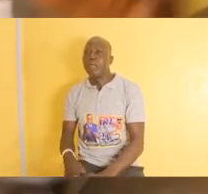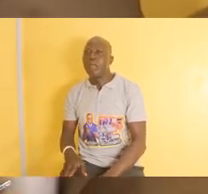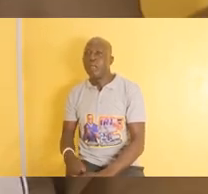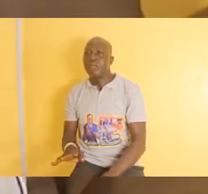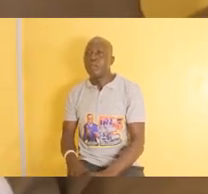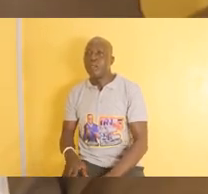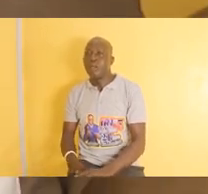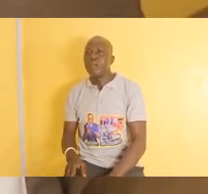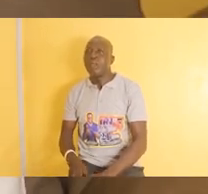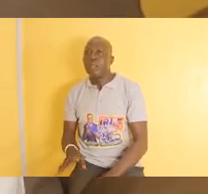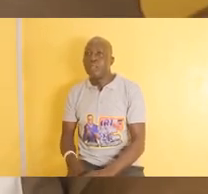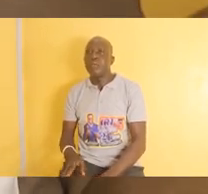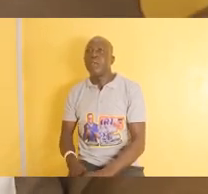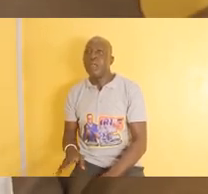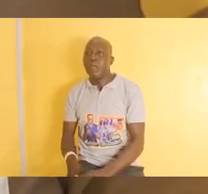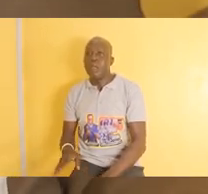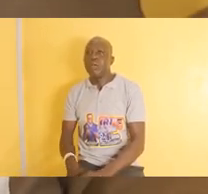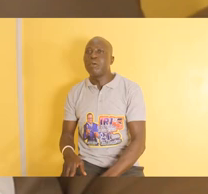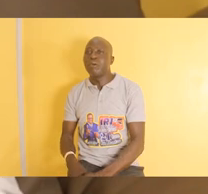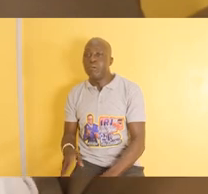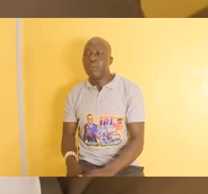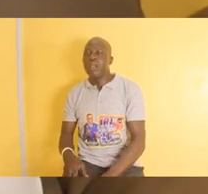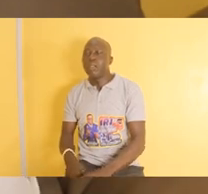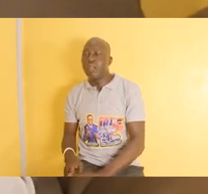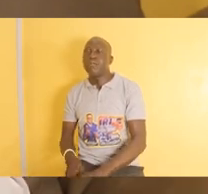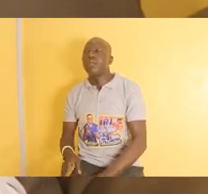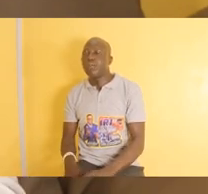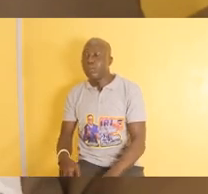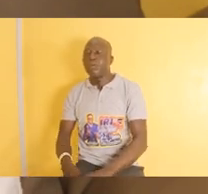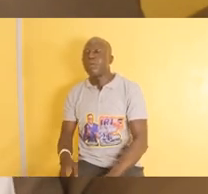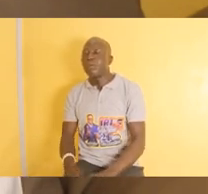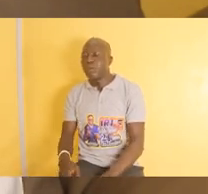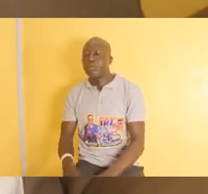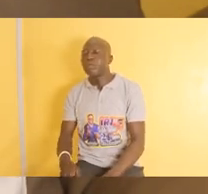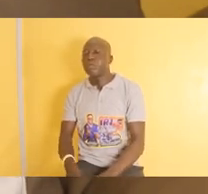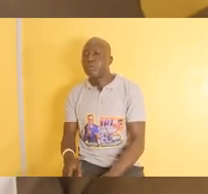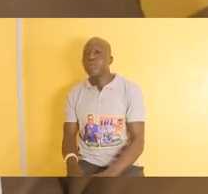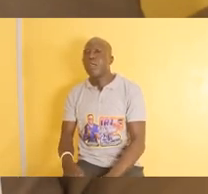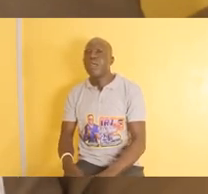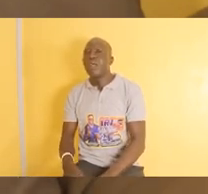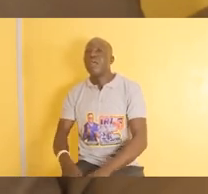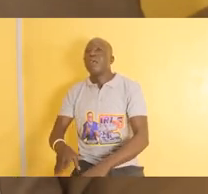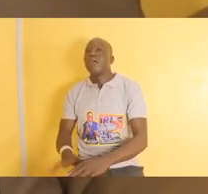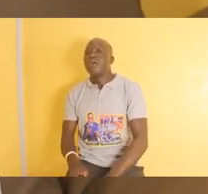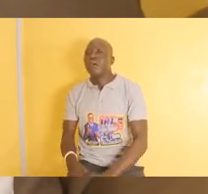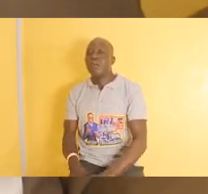Amen. Amen. Nigba wo de mi yoro yora